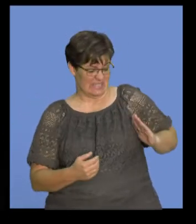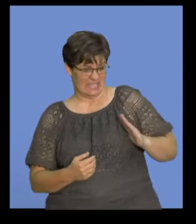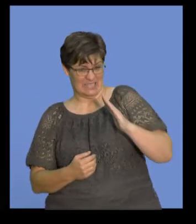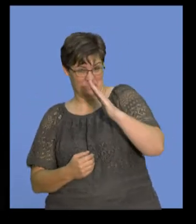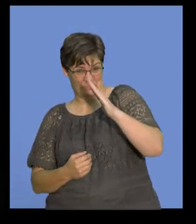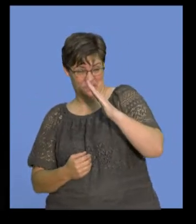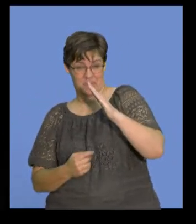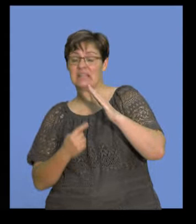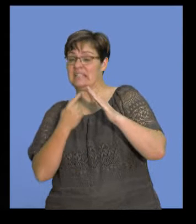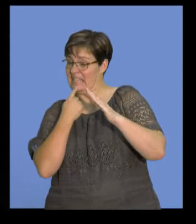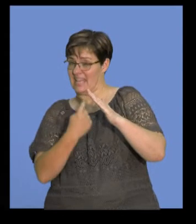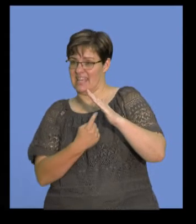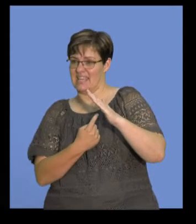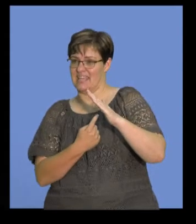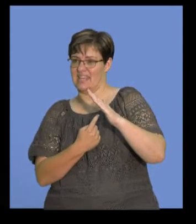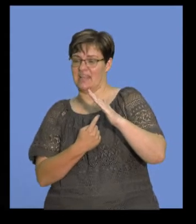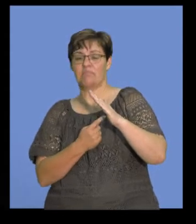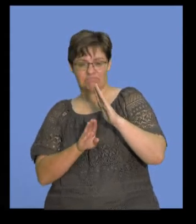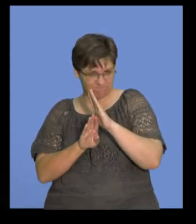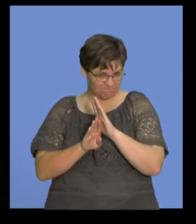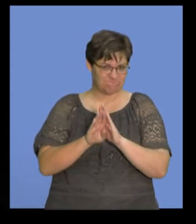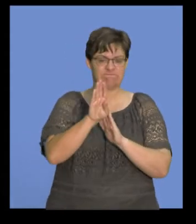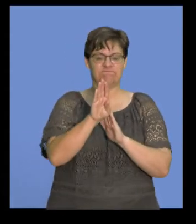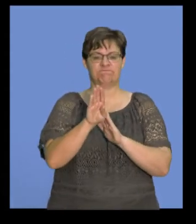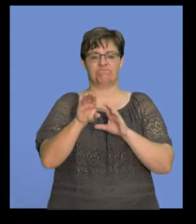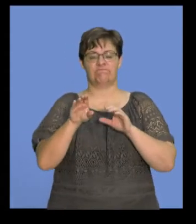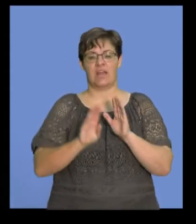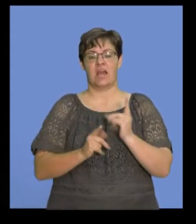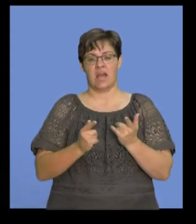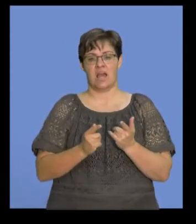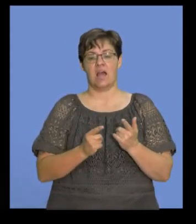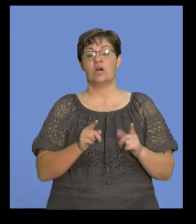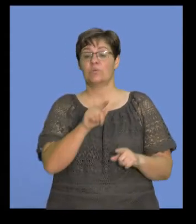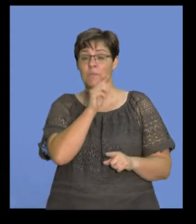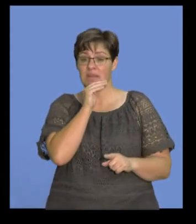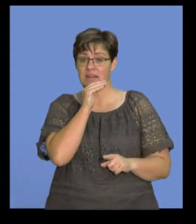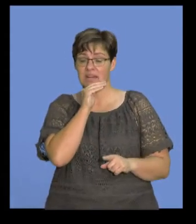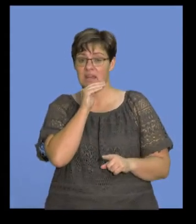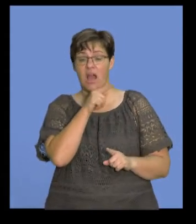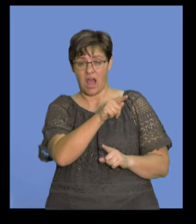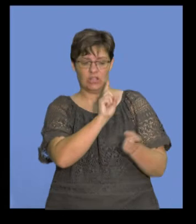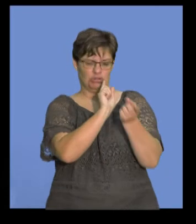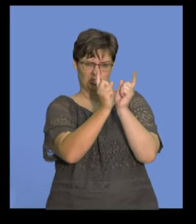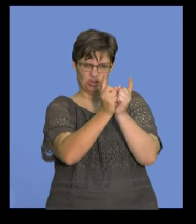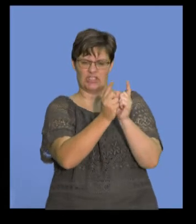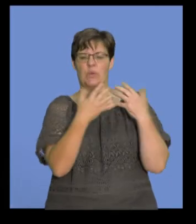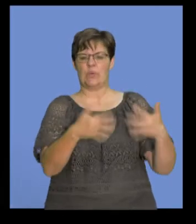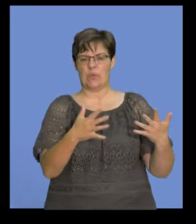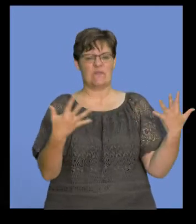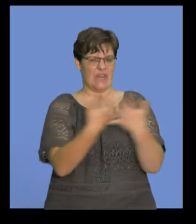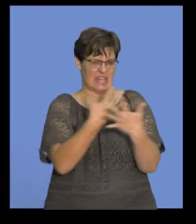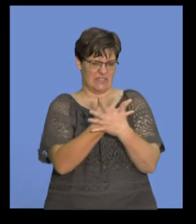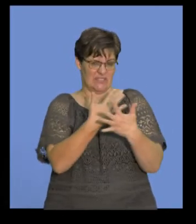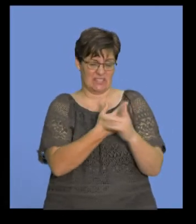has a steep slope, we would say that there's an increase in the slope, which would mean that the rate is much